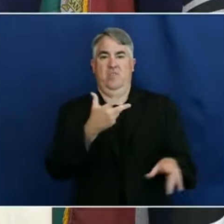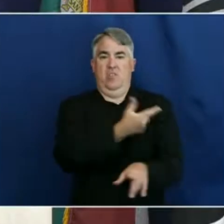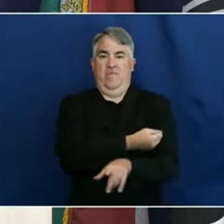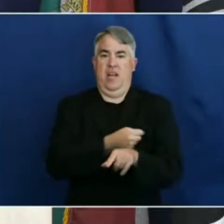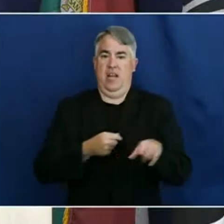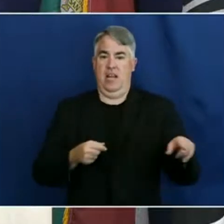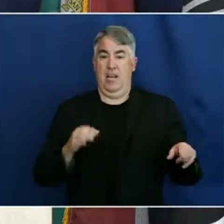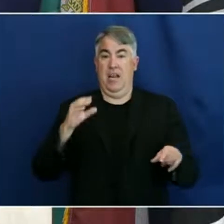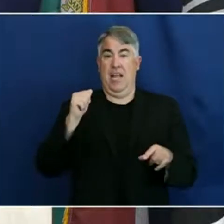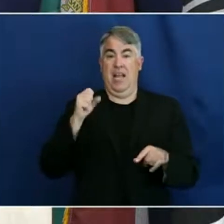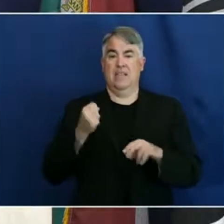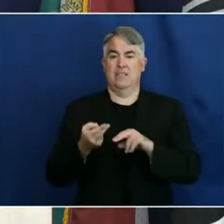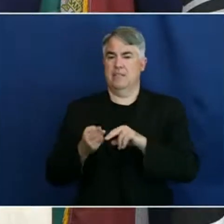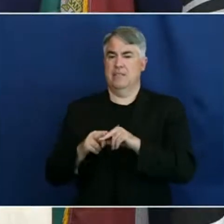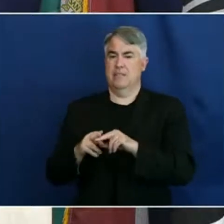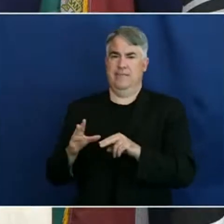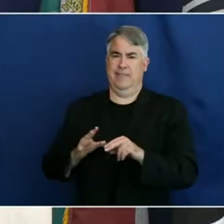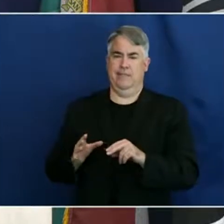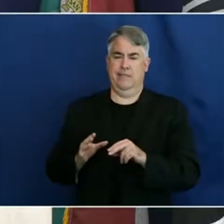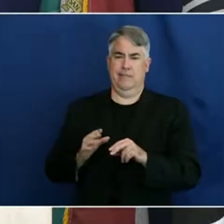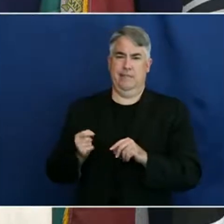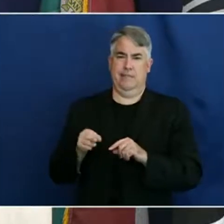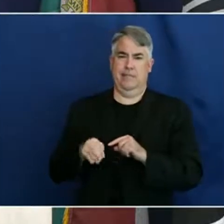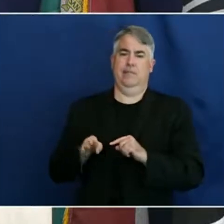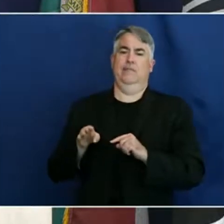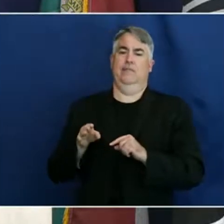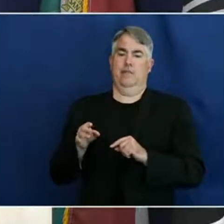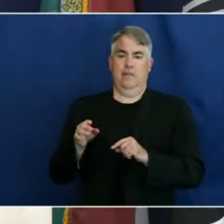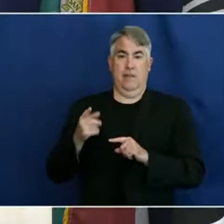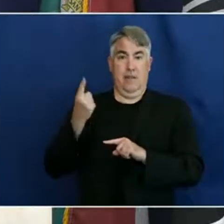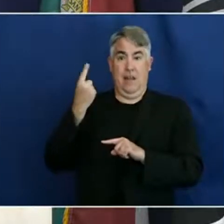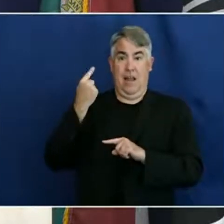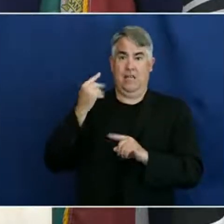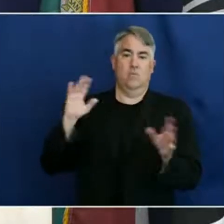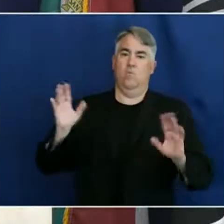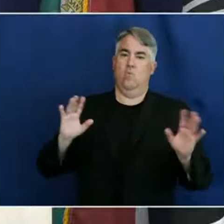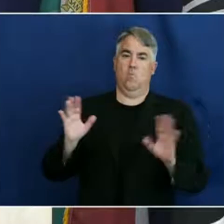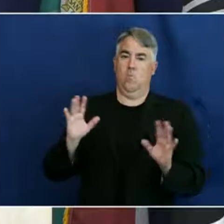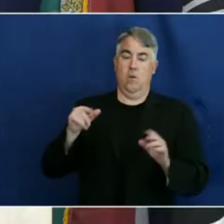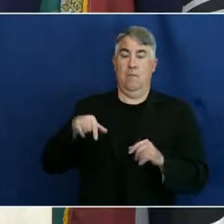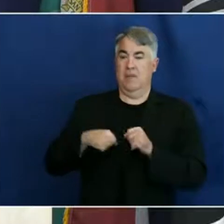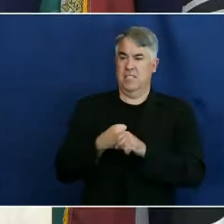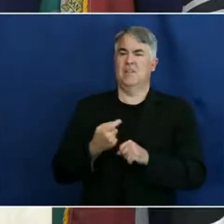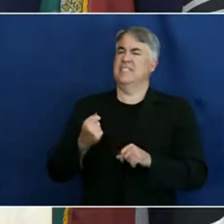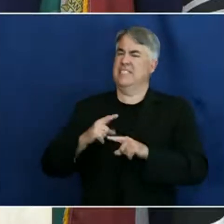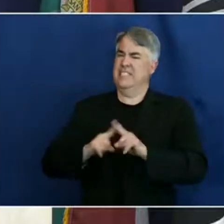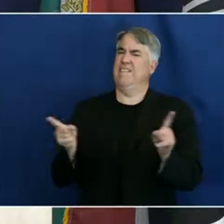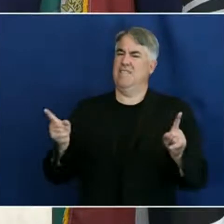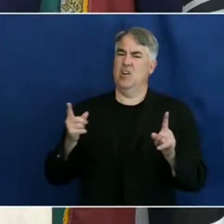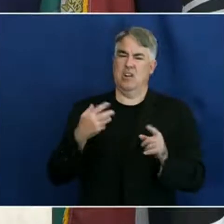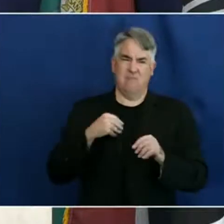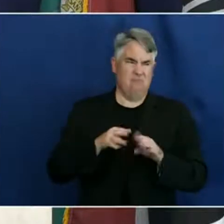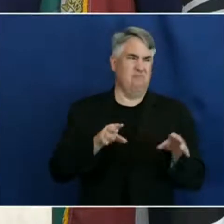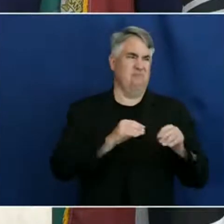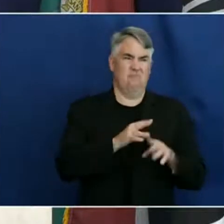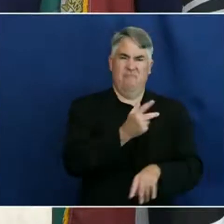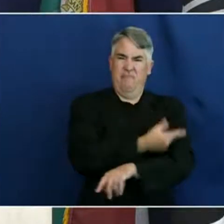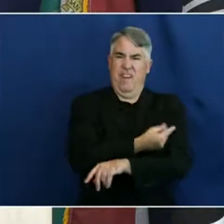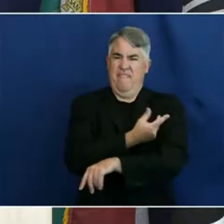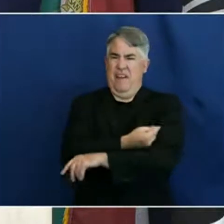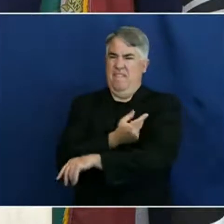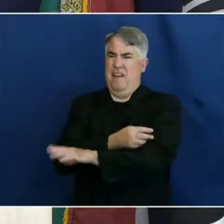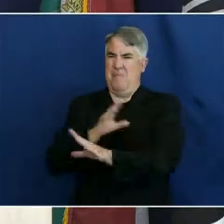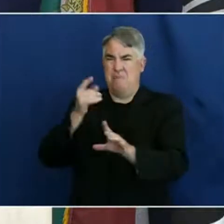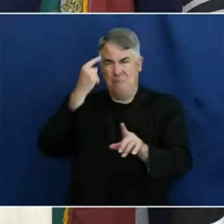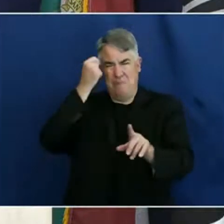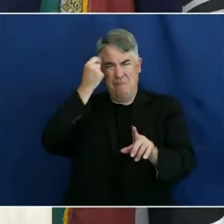for alarm today as it might have been a year ago or even six months ago. And so certainly something we're still mindful of. And again, we continue